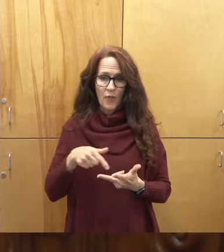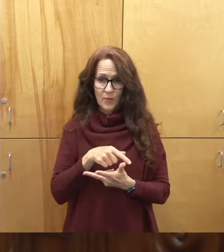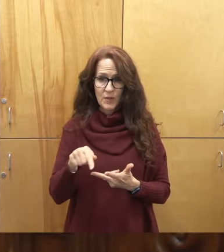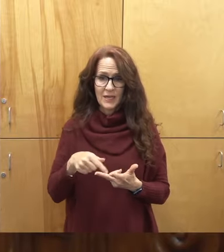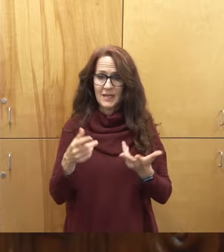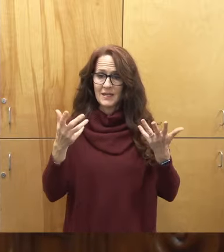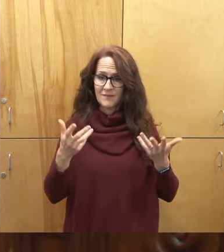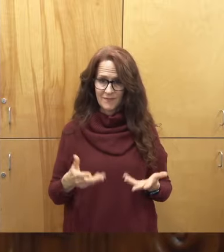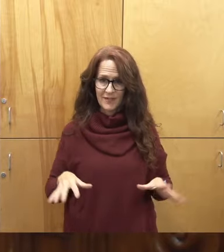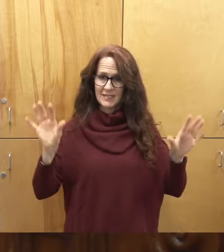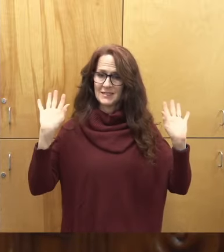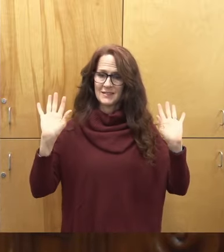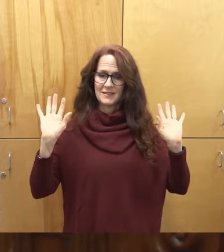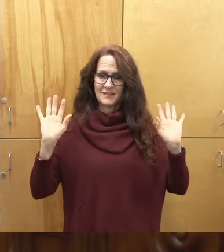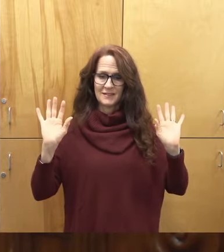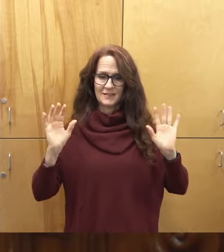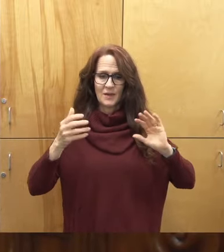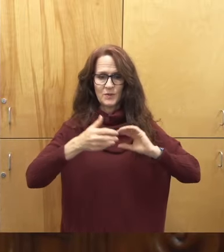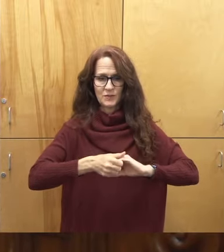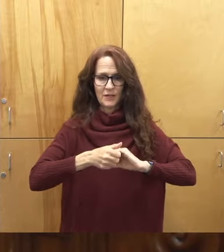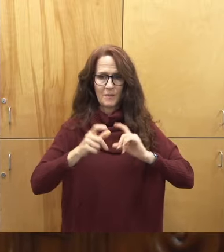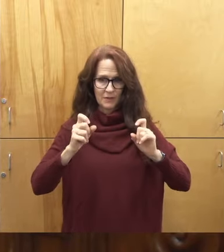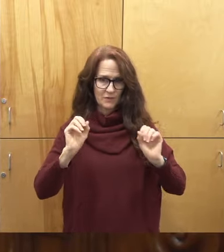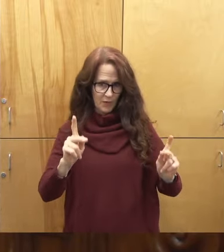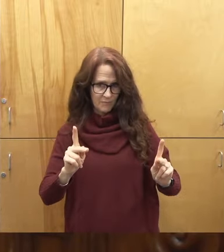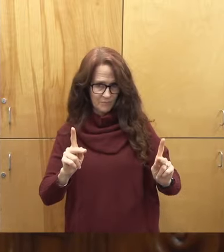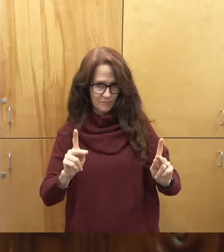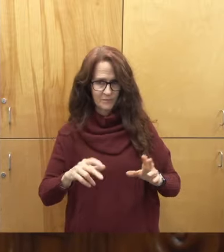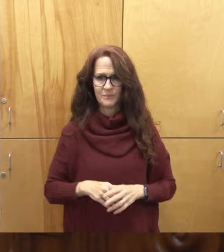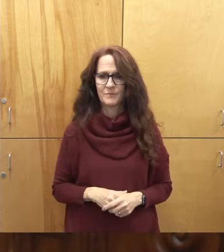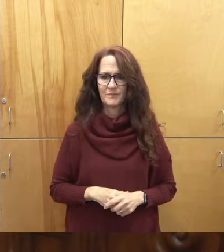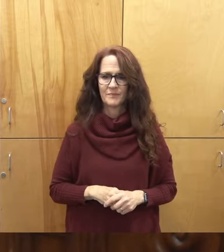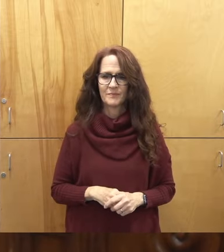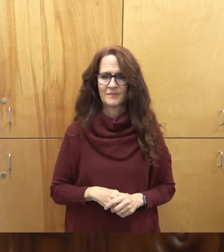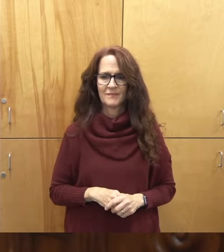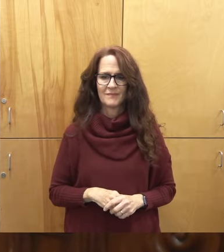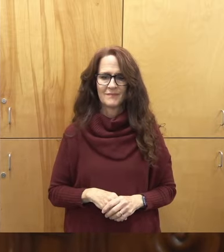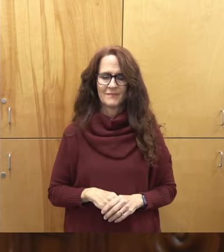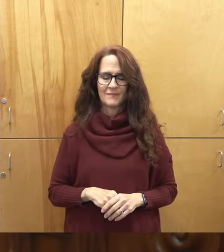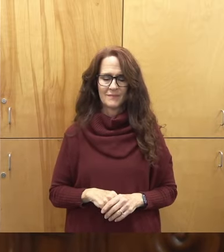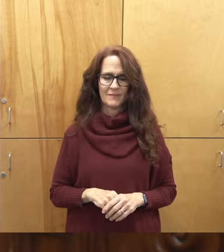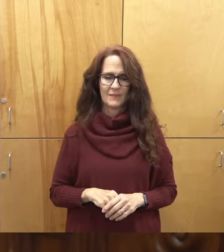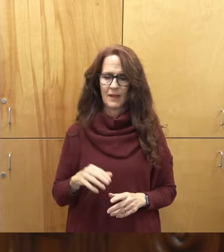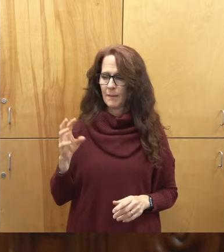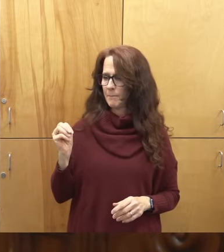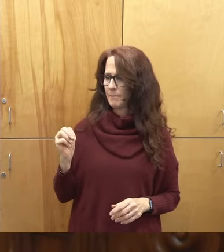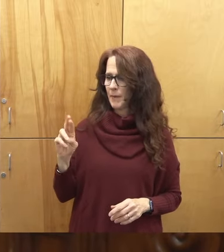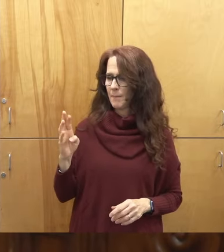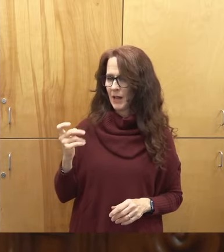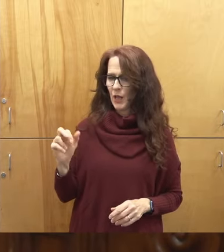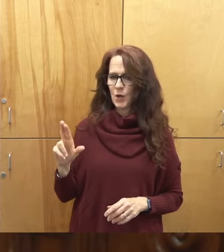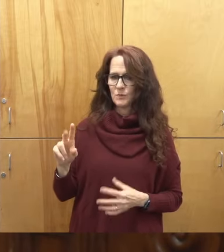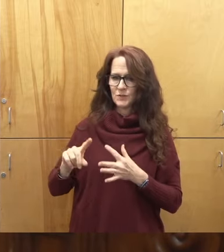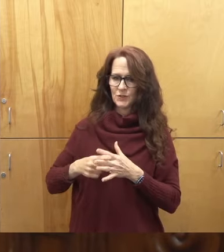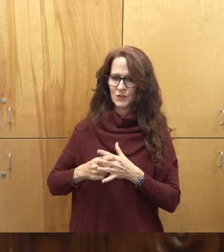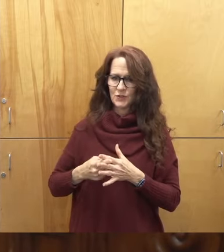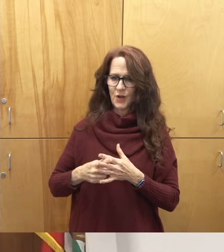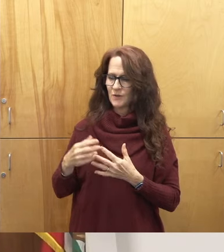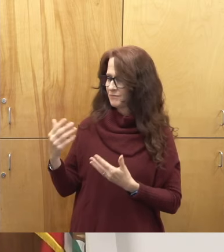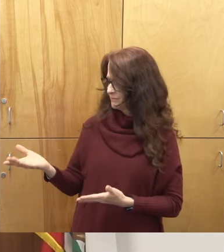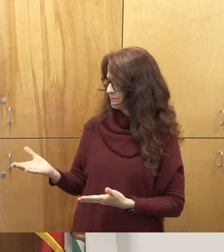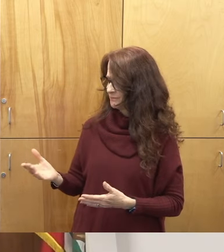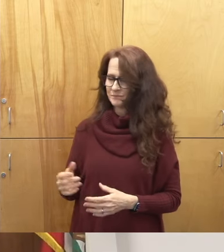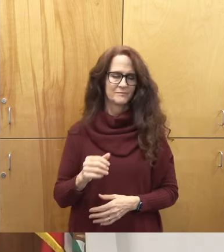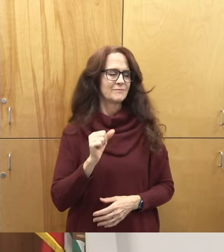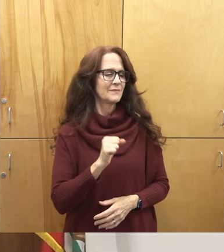are recognized, then we shake hands and do pictures. Okay, so Mr. Miller, I think we'll have you start us out.